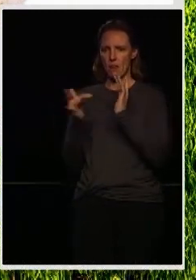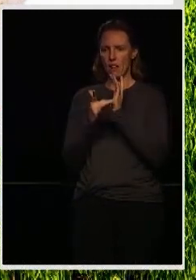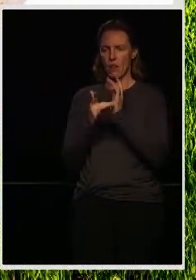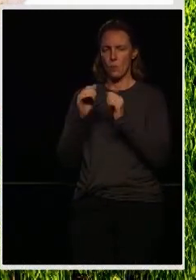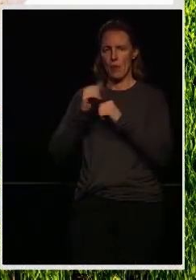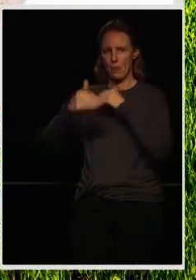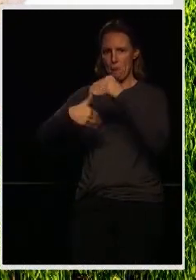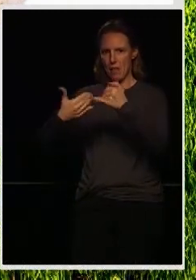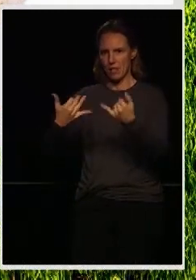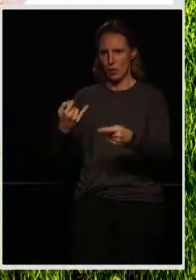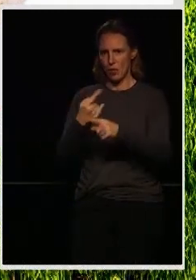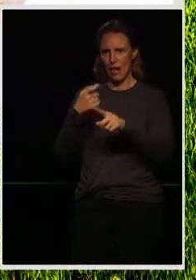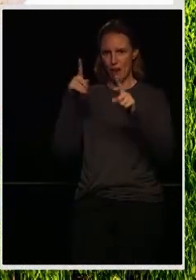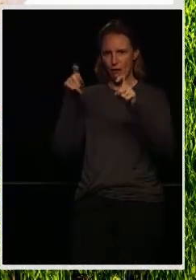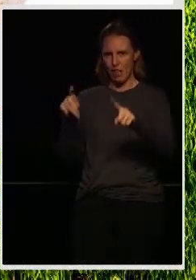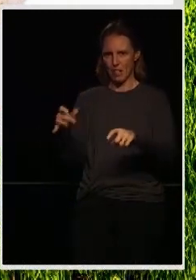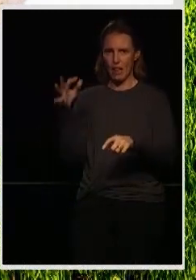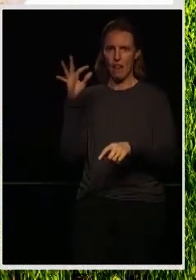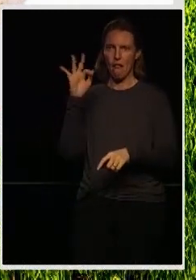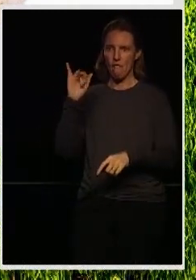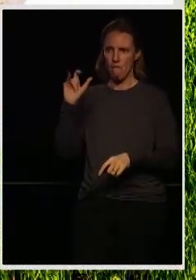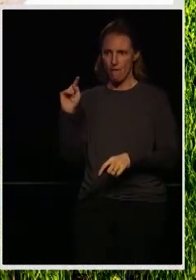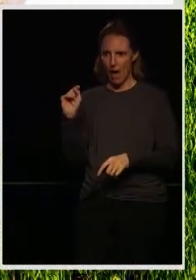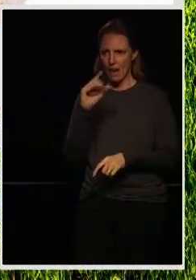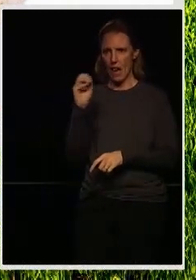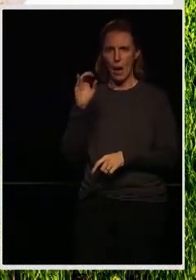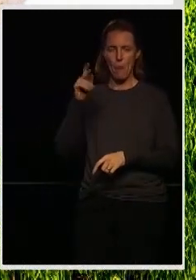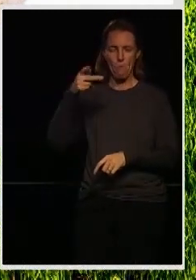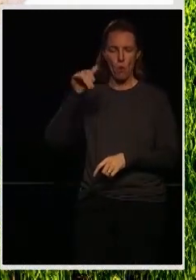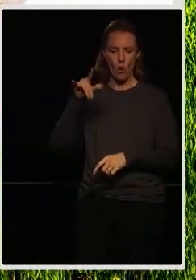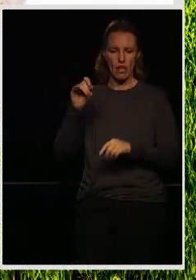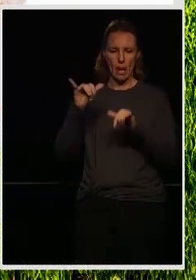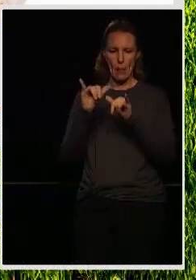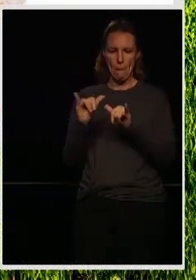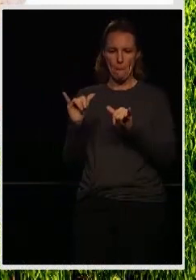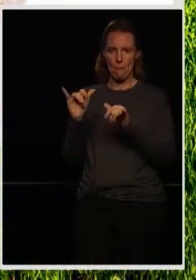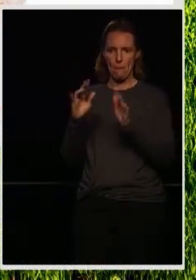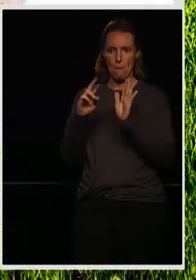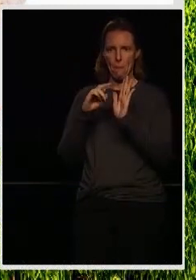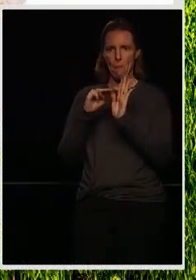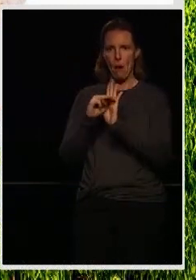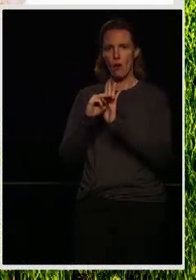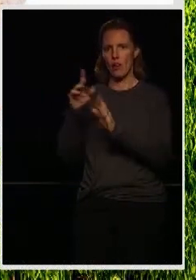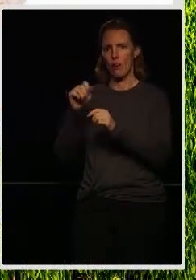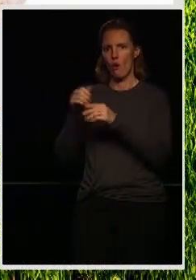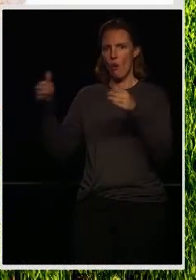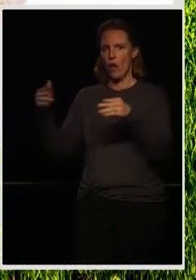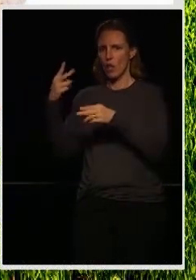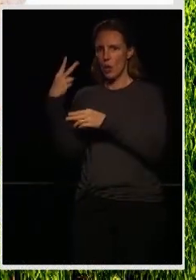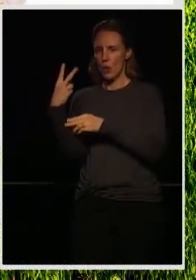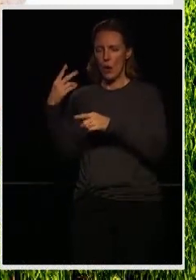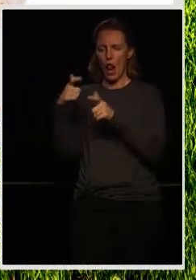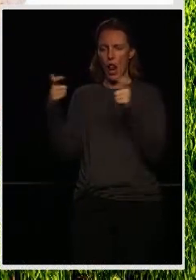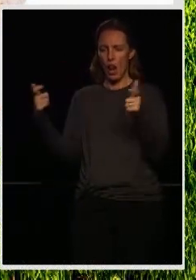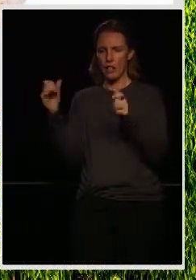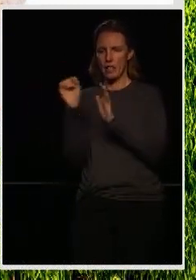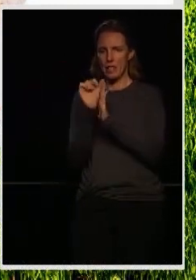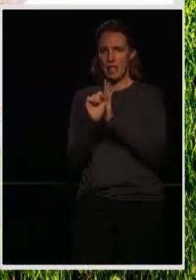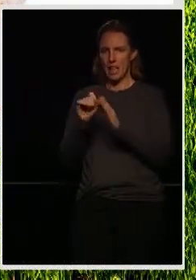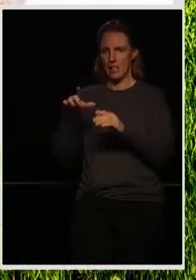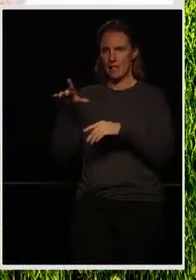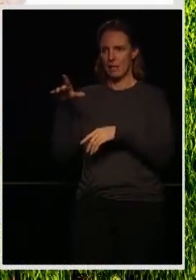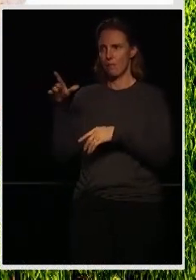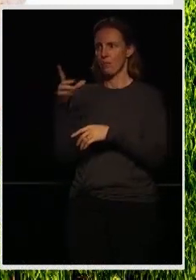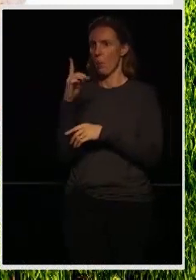today of testing fat and protein monitoring across 2 large dairies in the States, one here in New York,